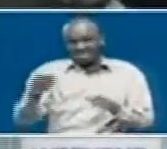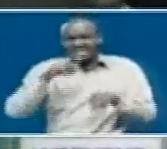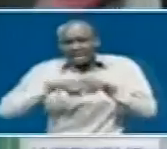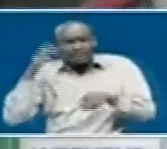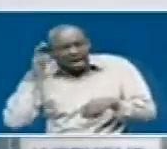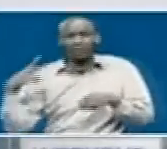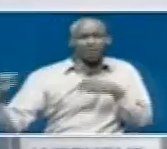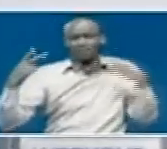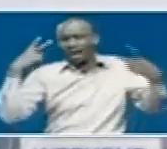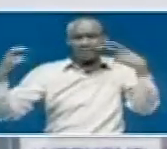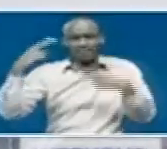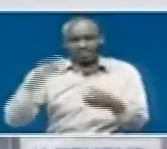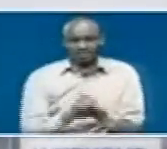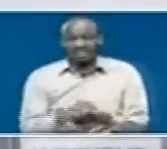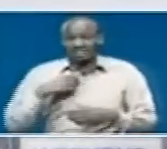by gunshots.